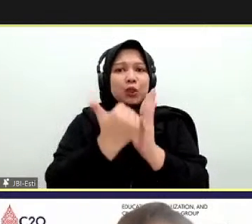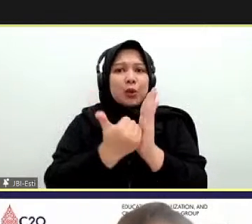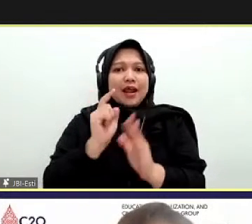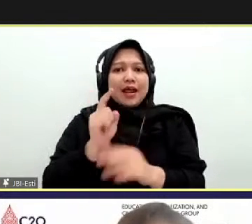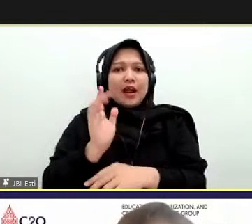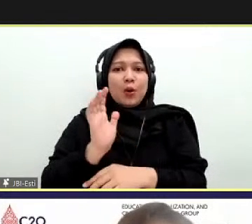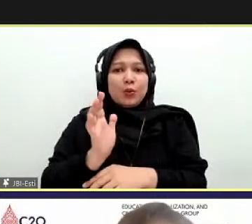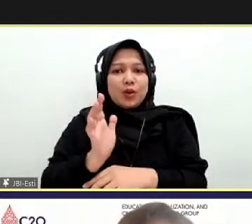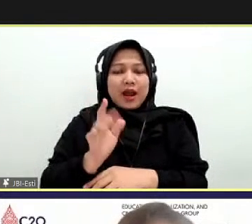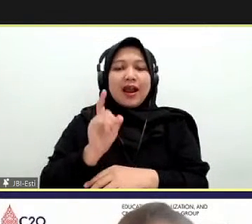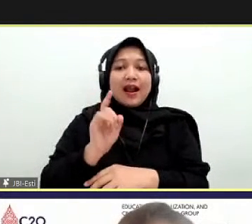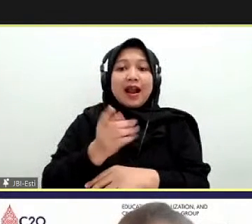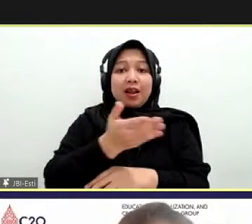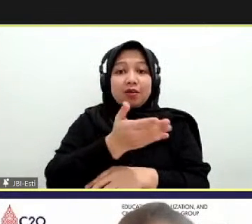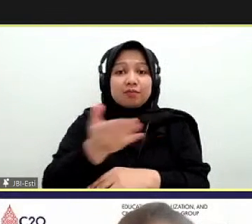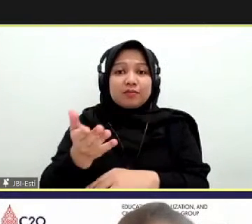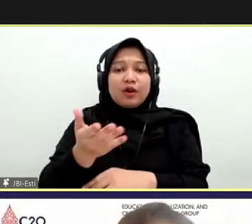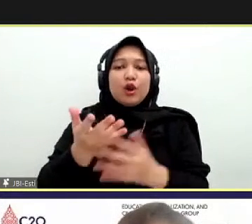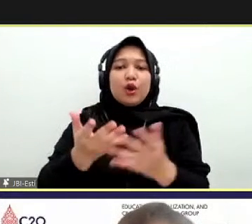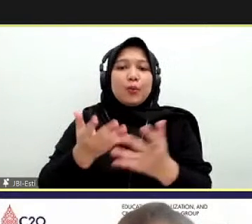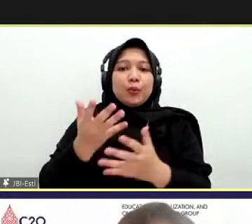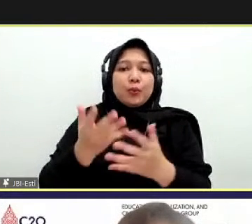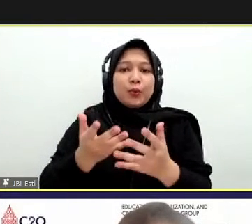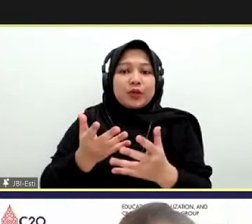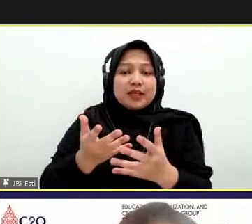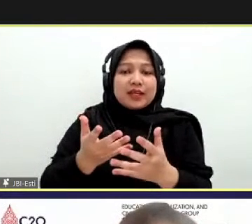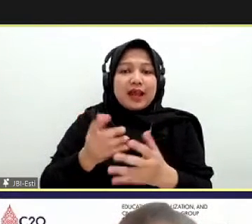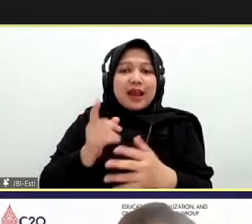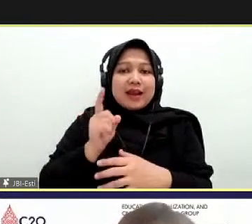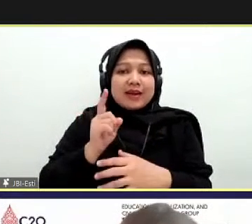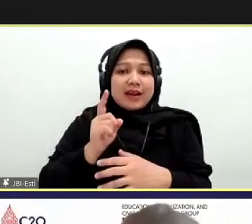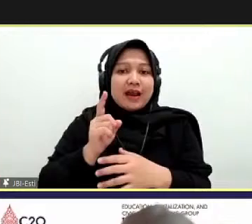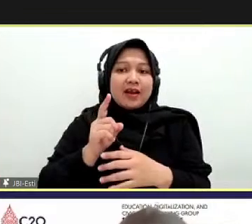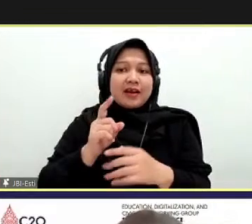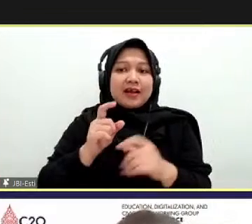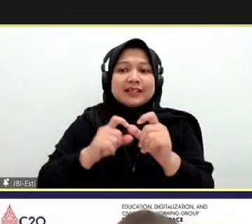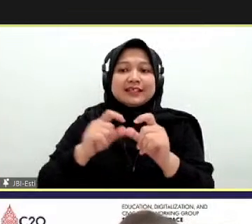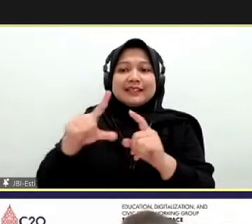we have the regulation and also the law for that, if you